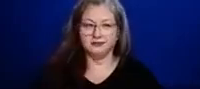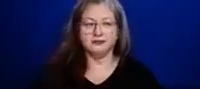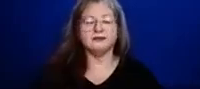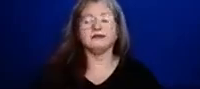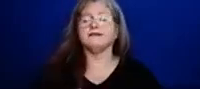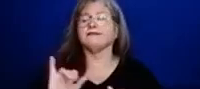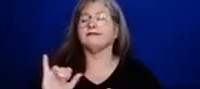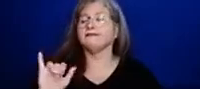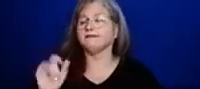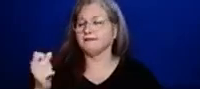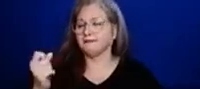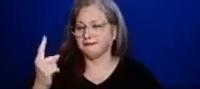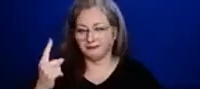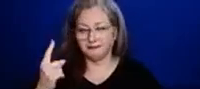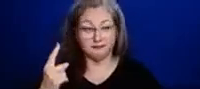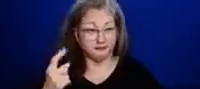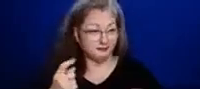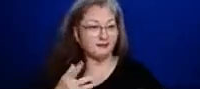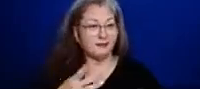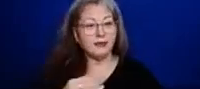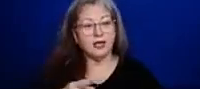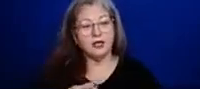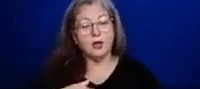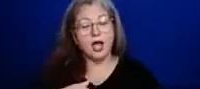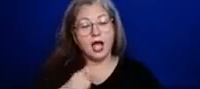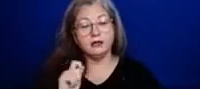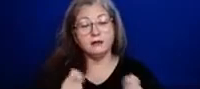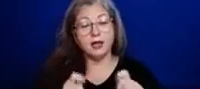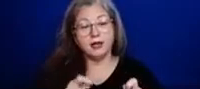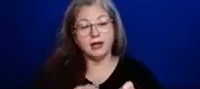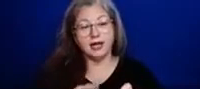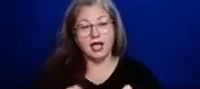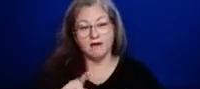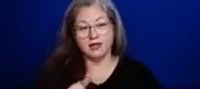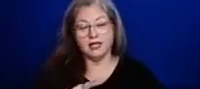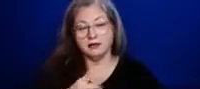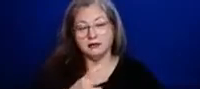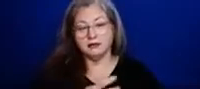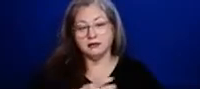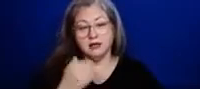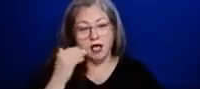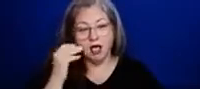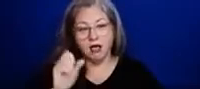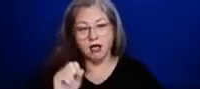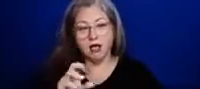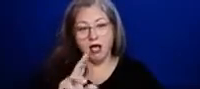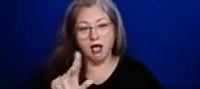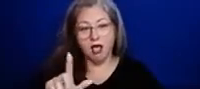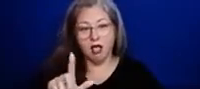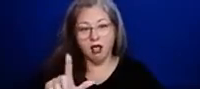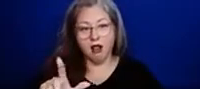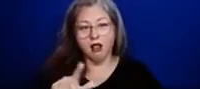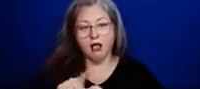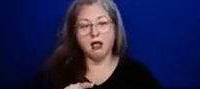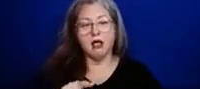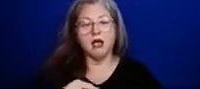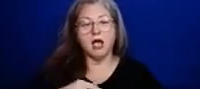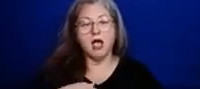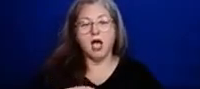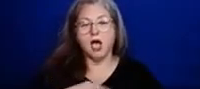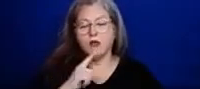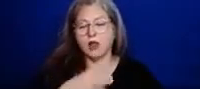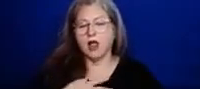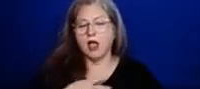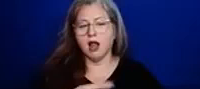Uh-huh. Okay, got it. See, and then through experimenting, this is a skull, you know, and it, I liked it very much.